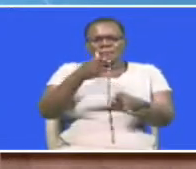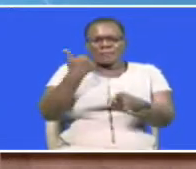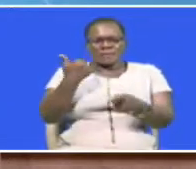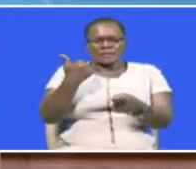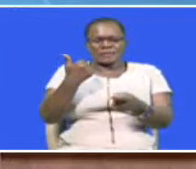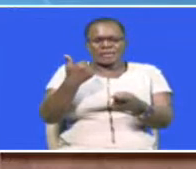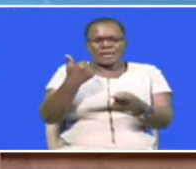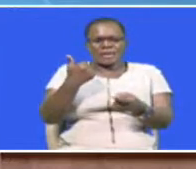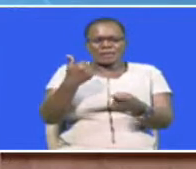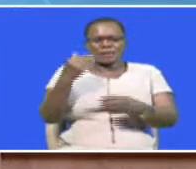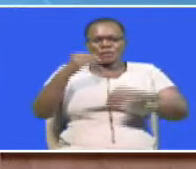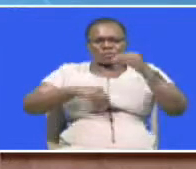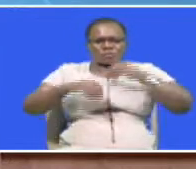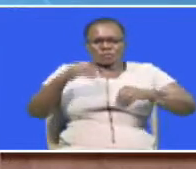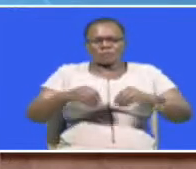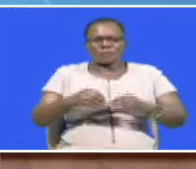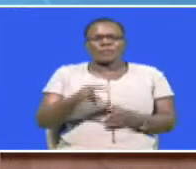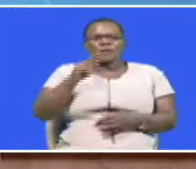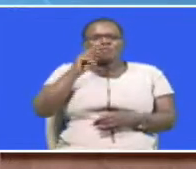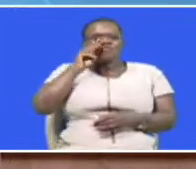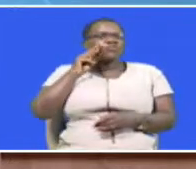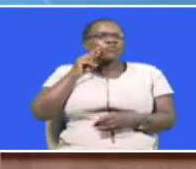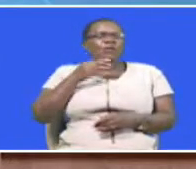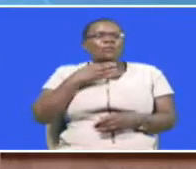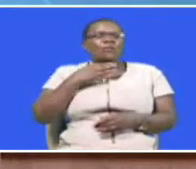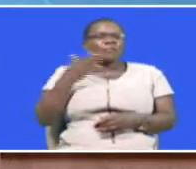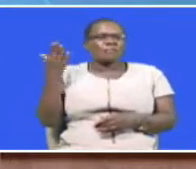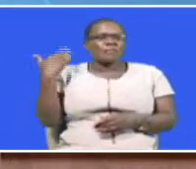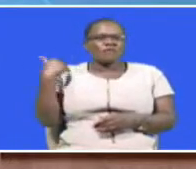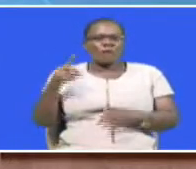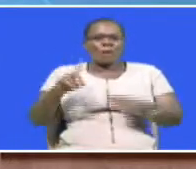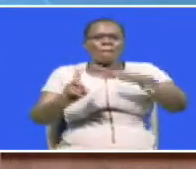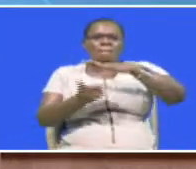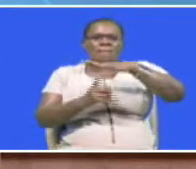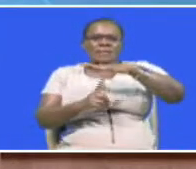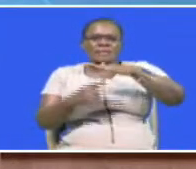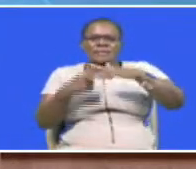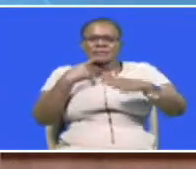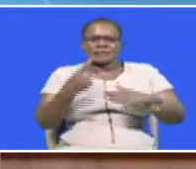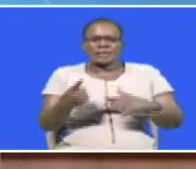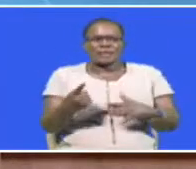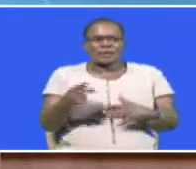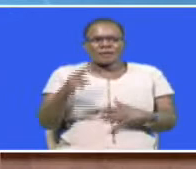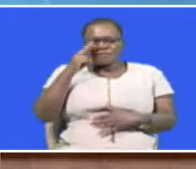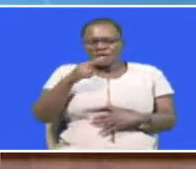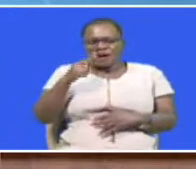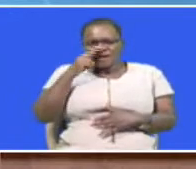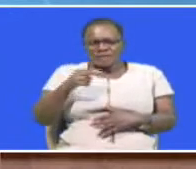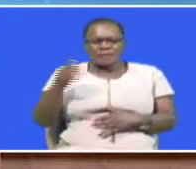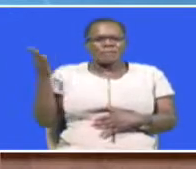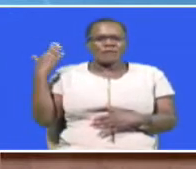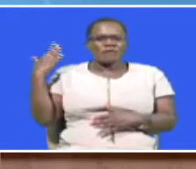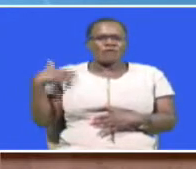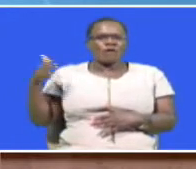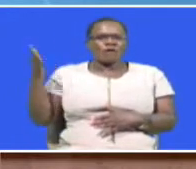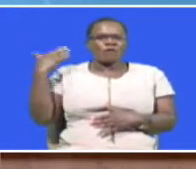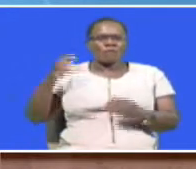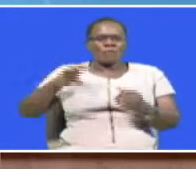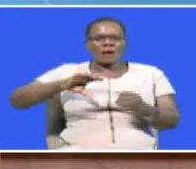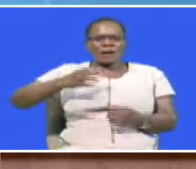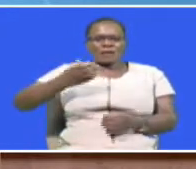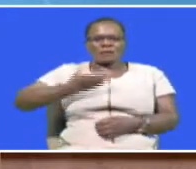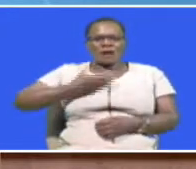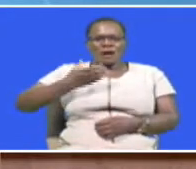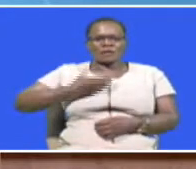functioning entities. Musalia, who once served as the local authorities minister, terms it ironical that in the past, former county